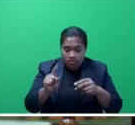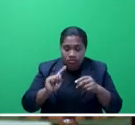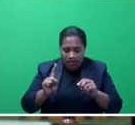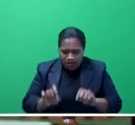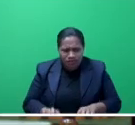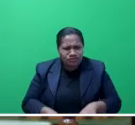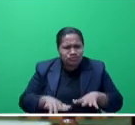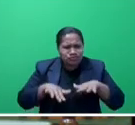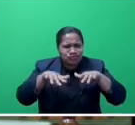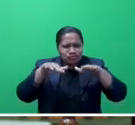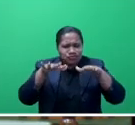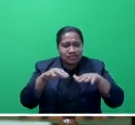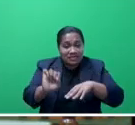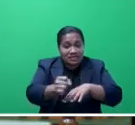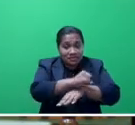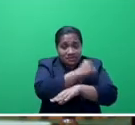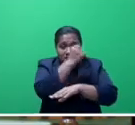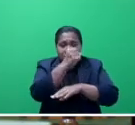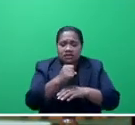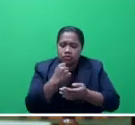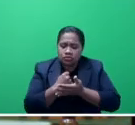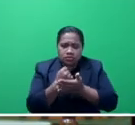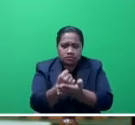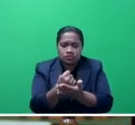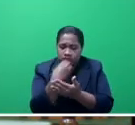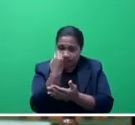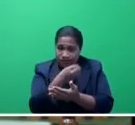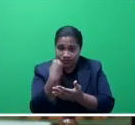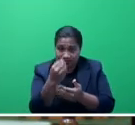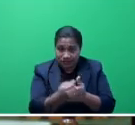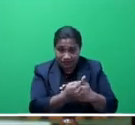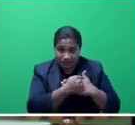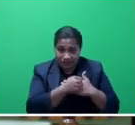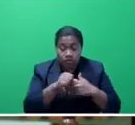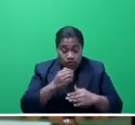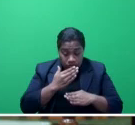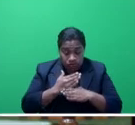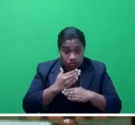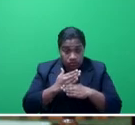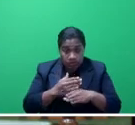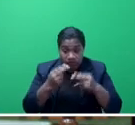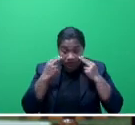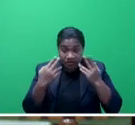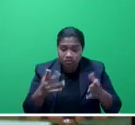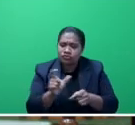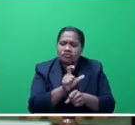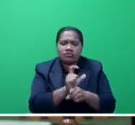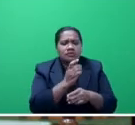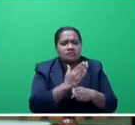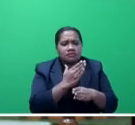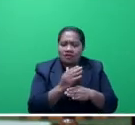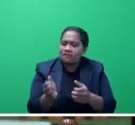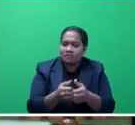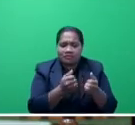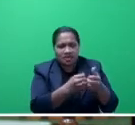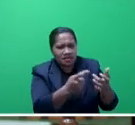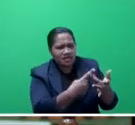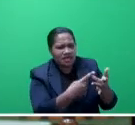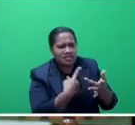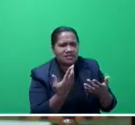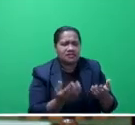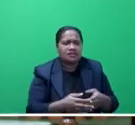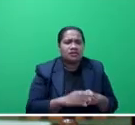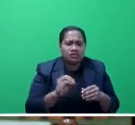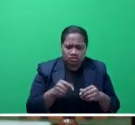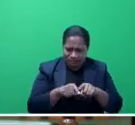support ecosystems that strengthen food security. So these jobs for nature create jobs for many others. It's an obvious win for all